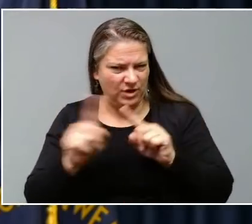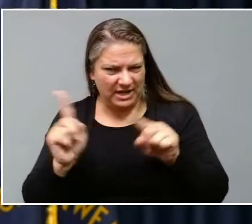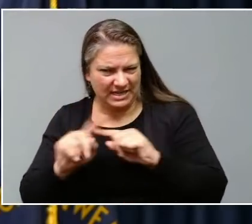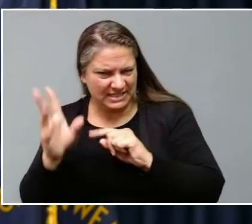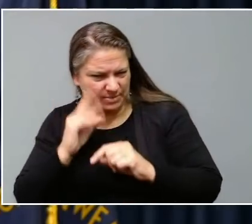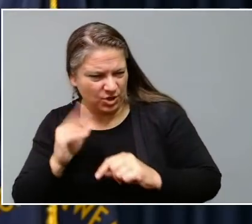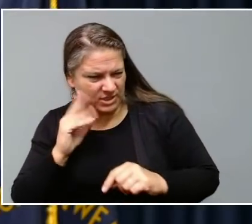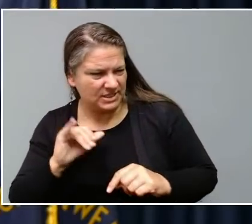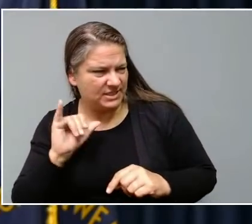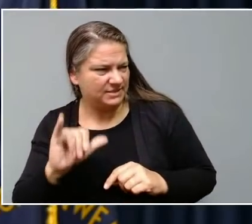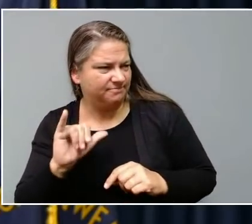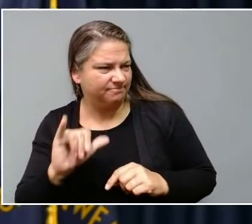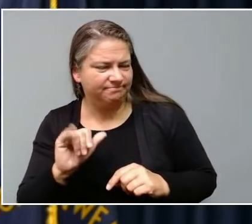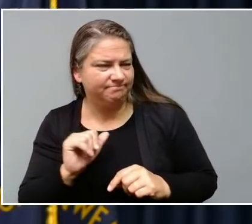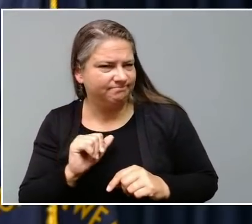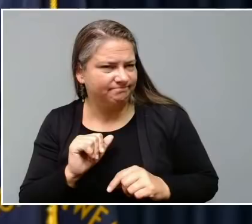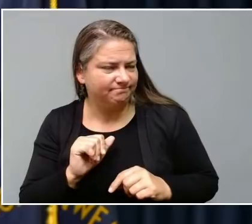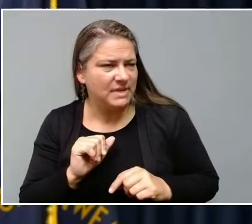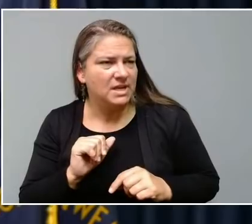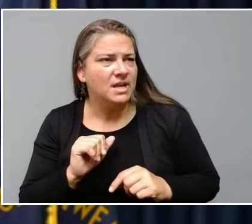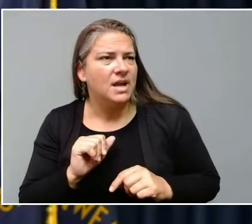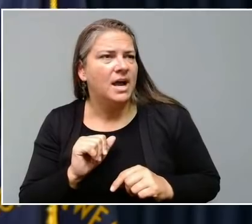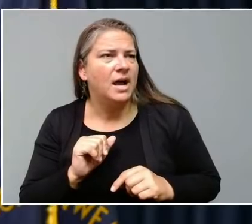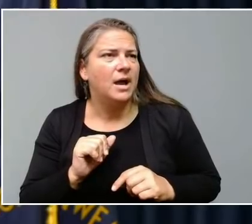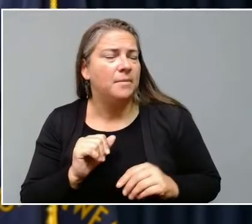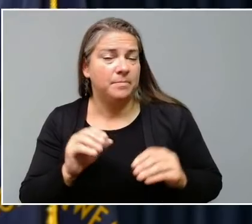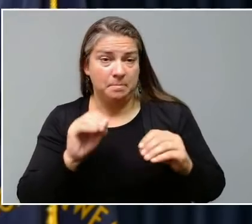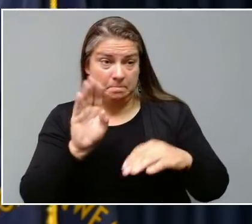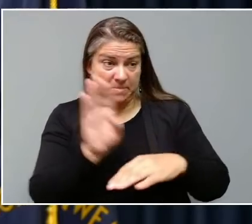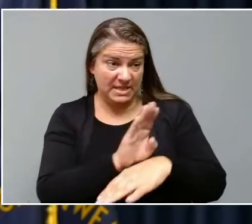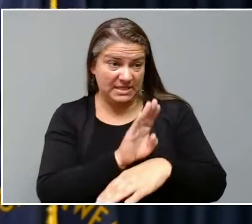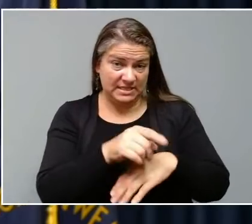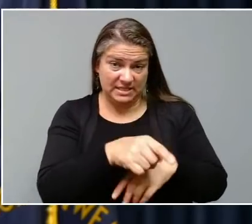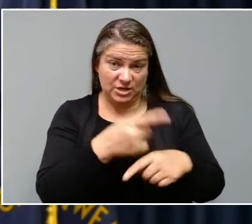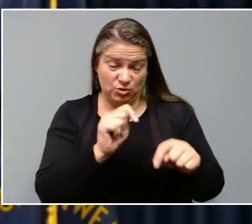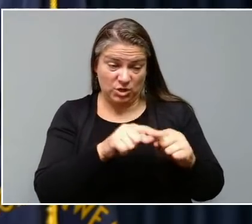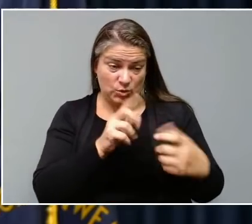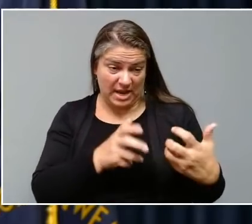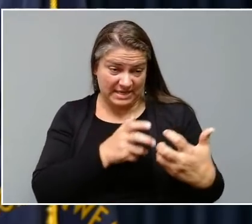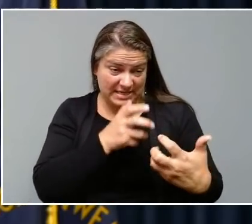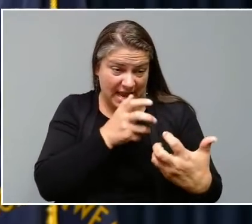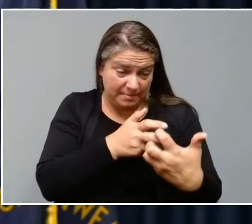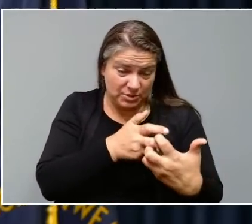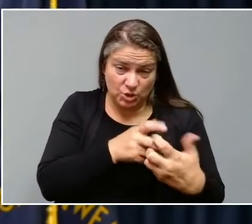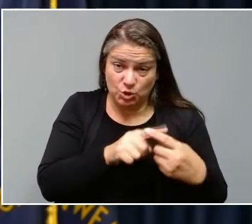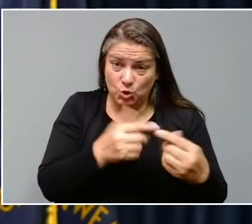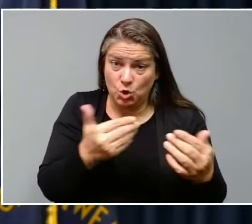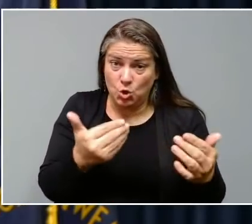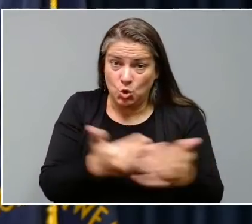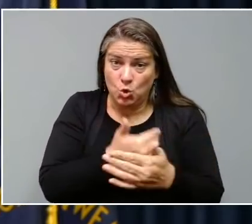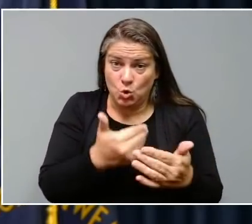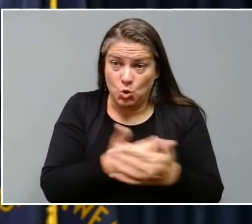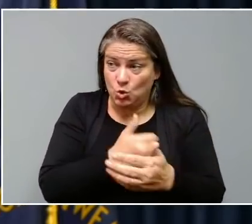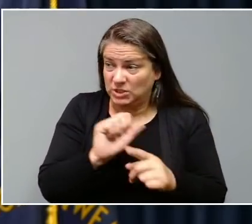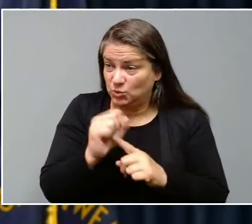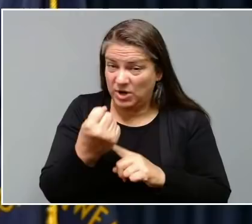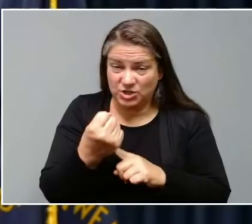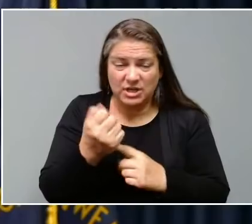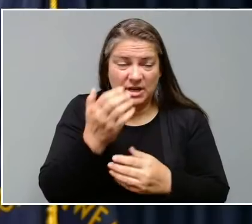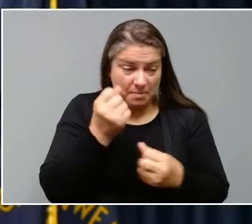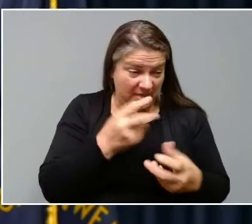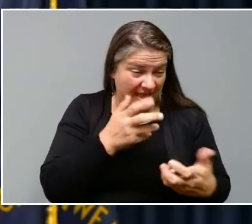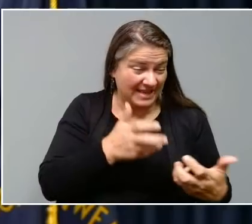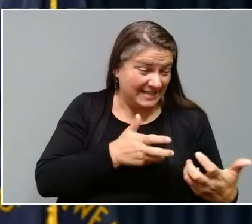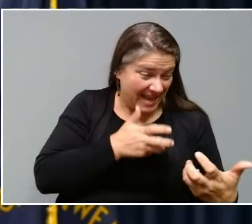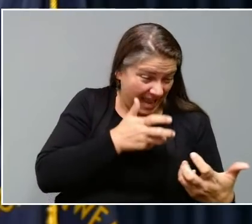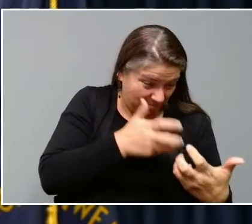more that businesses that are trying to adapt to a new climate, a whole lot of them are finding